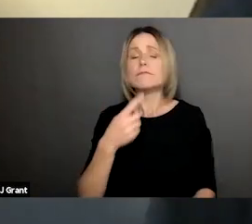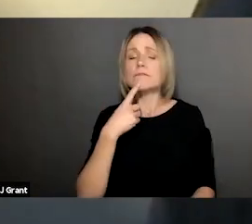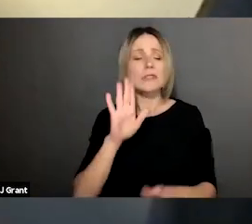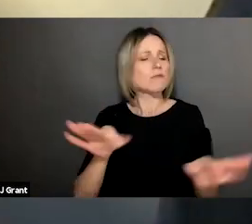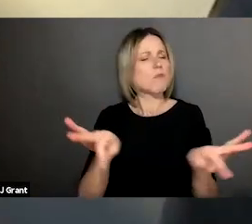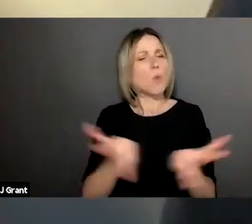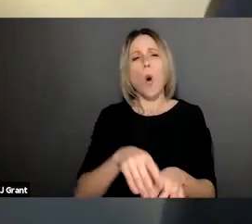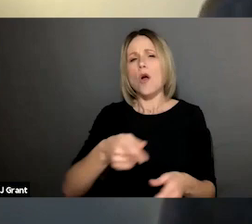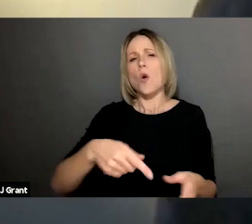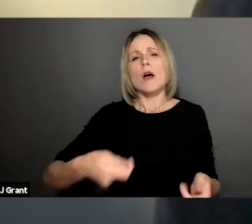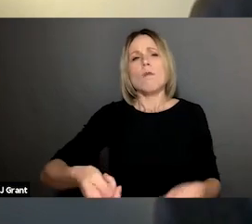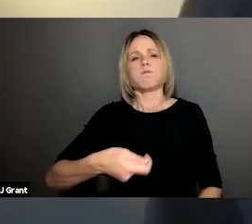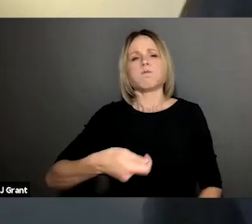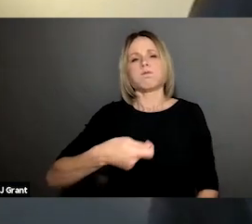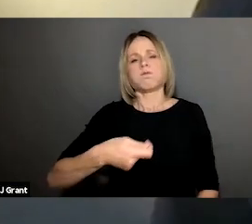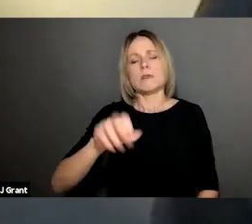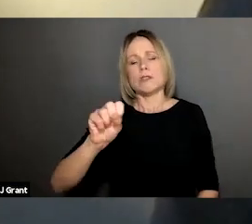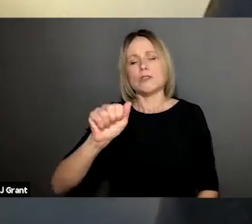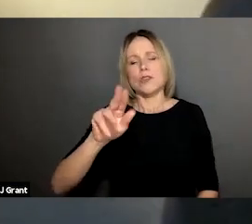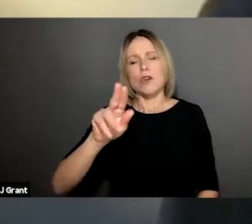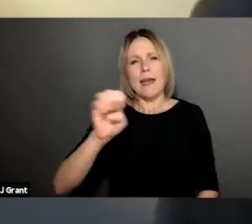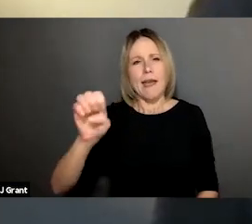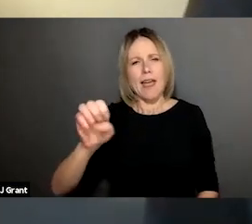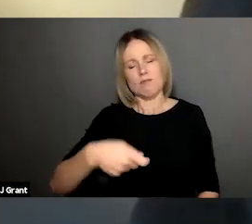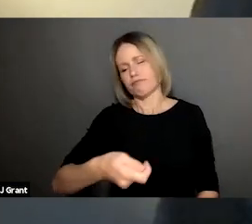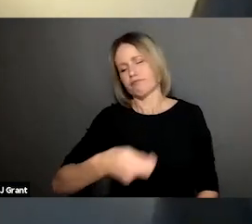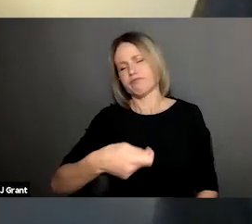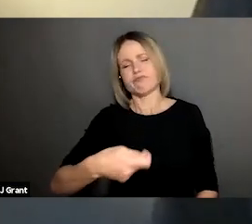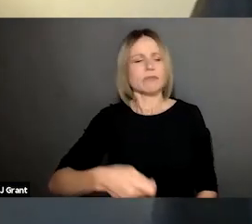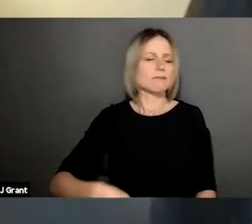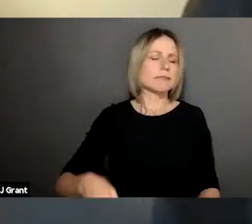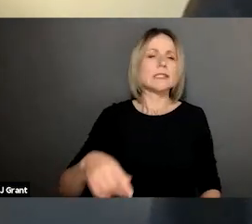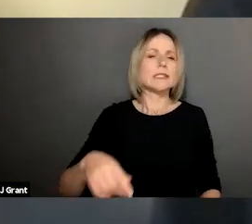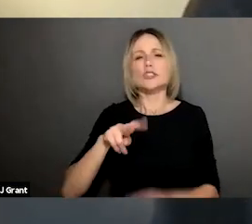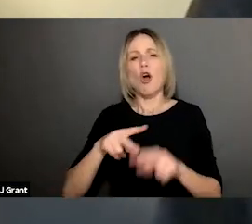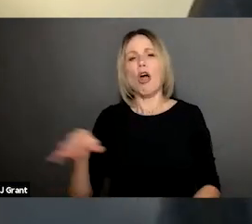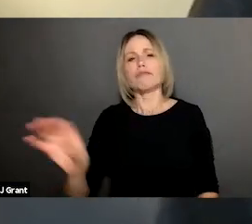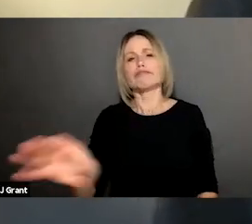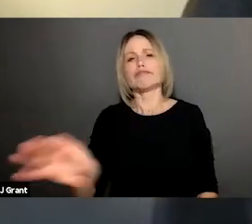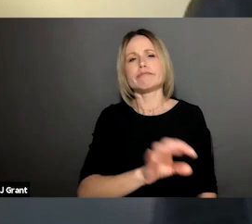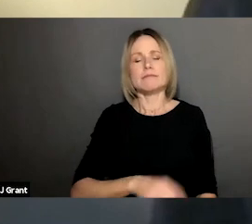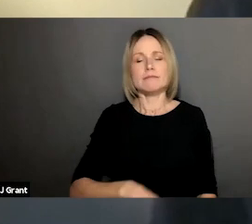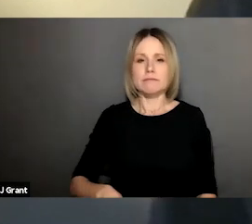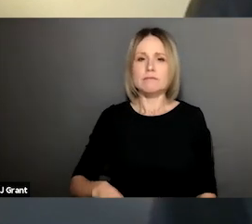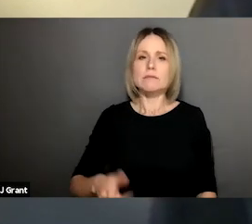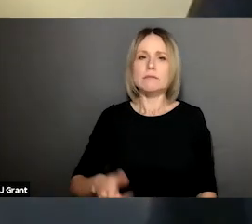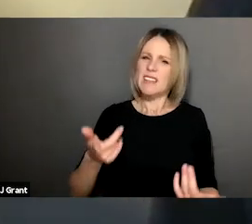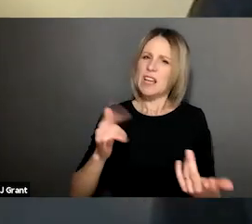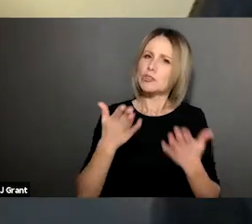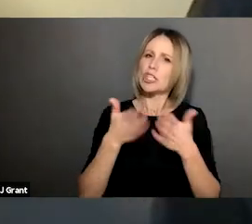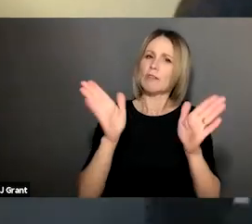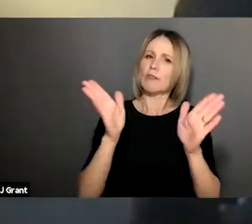saute it hard, add some salt. Whatever. It's not specific, but it tells me